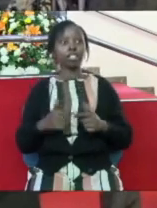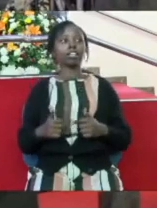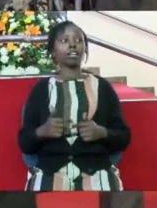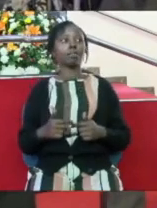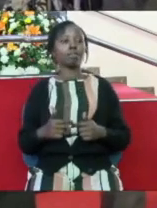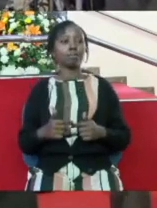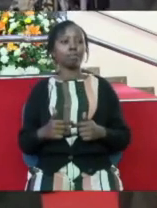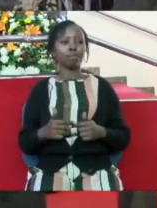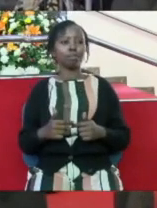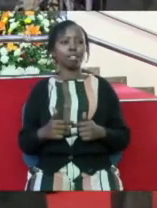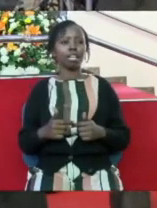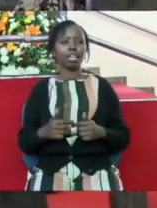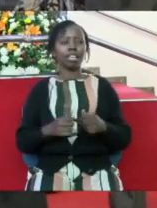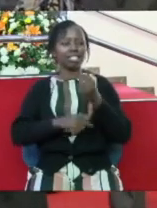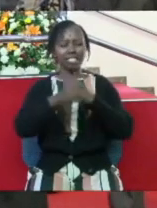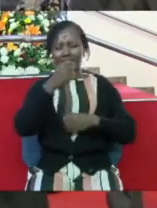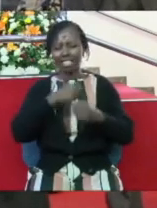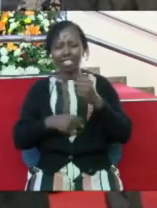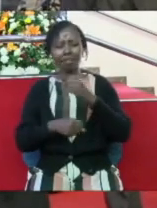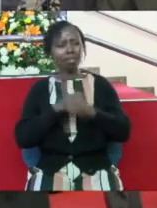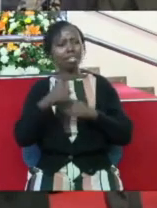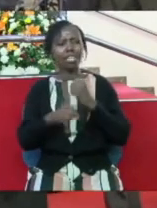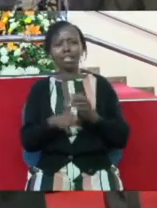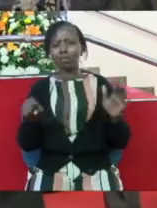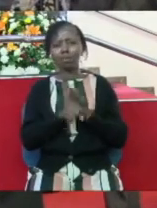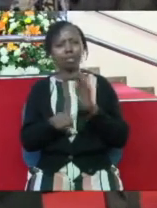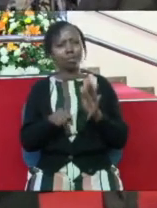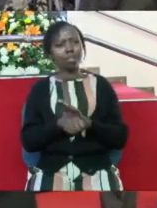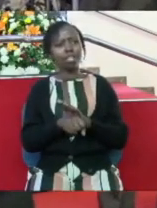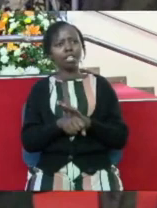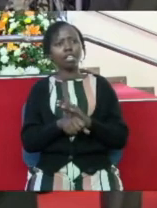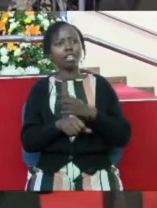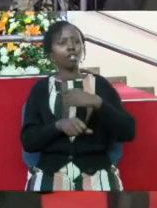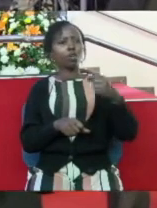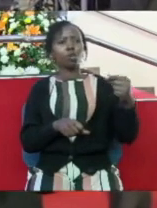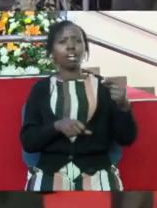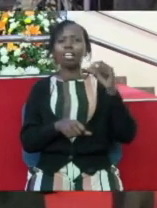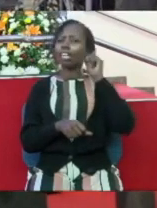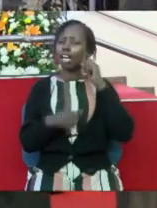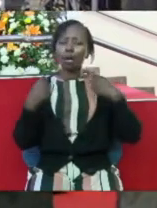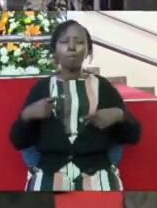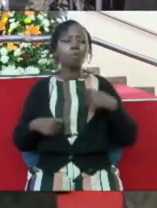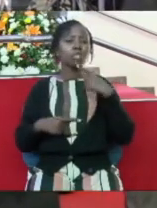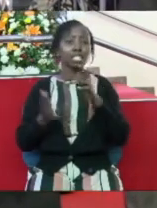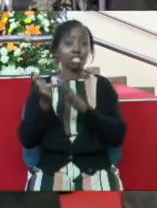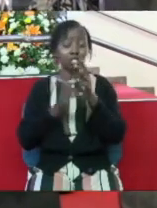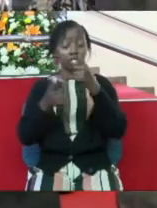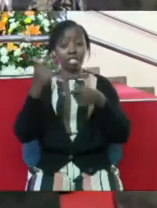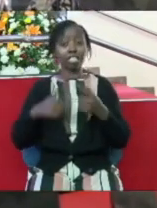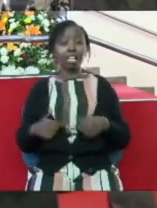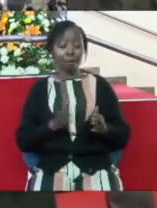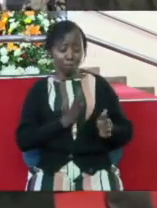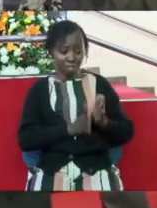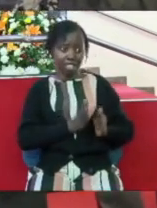And years have gone. Na miaka imesonga. And we have heard people talk about Jesus coming back soon. Na tukasikia watu wakisema Yesu anarejea